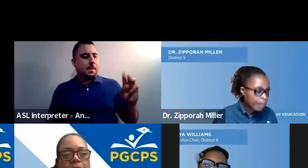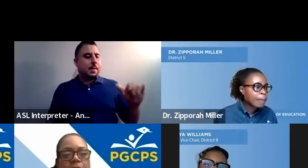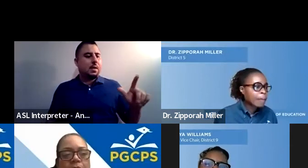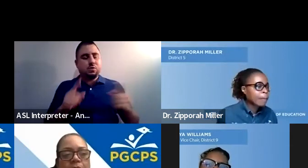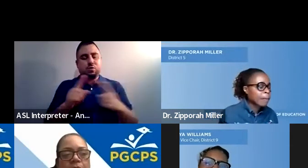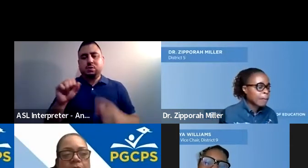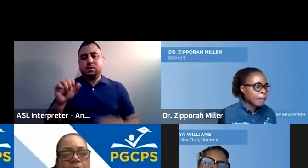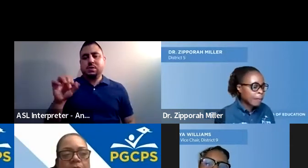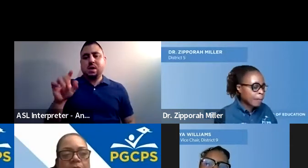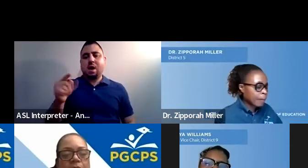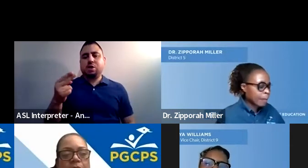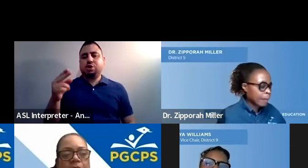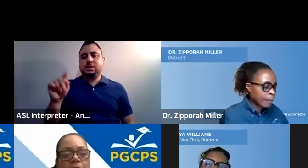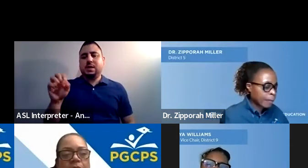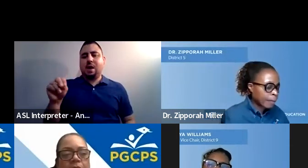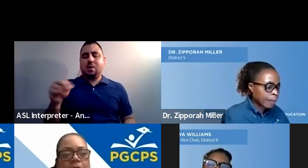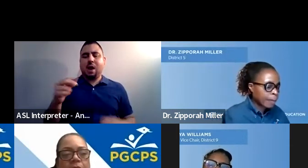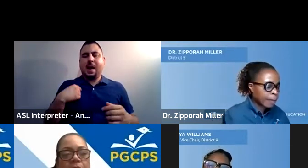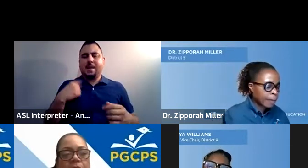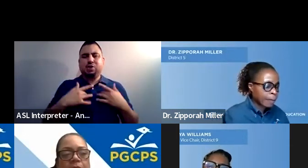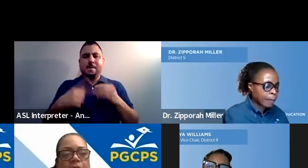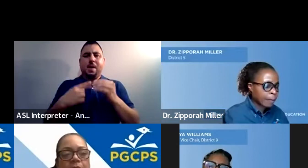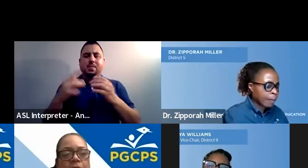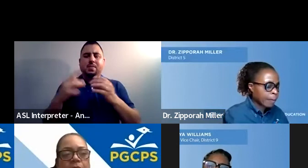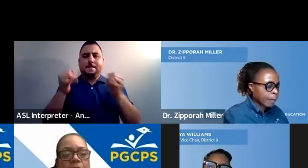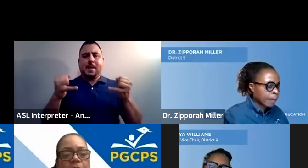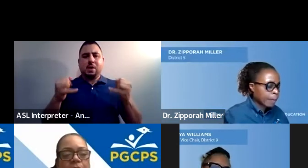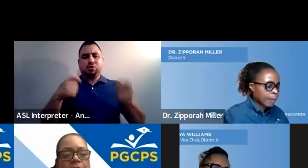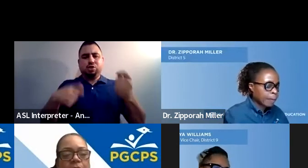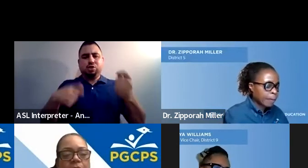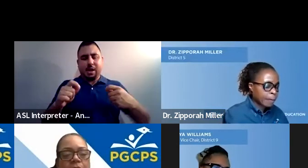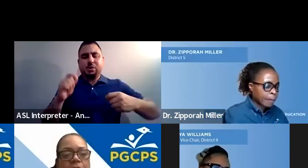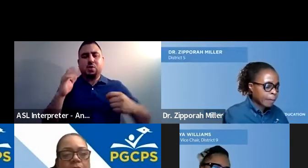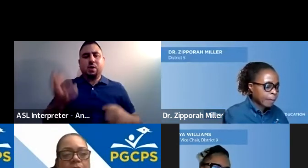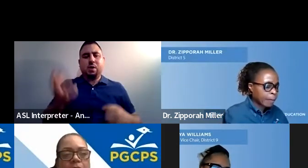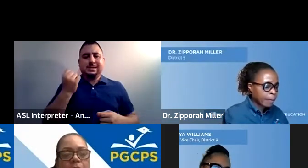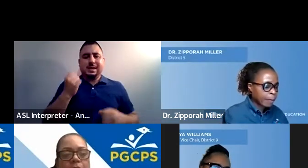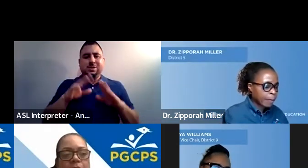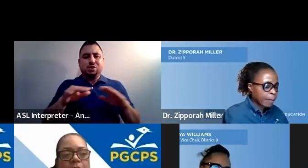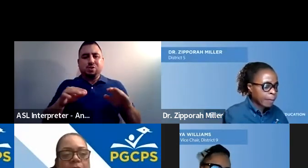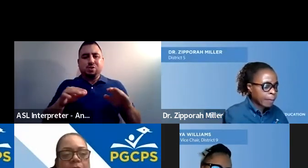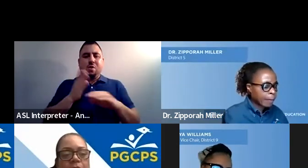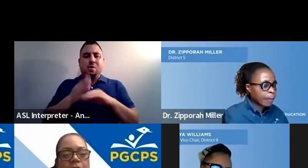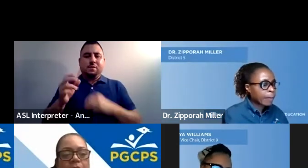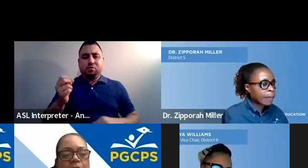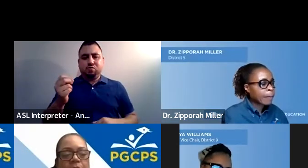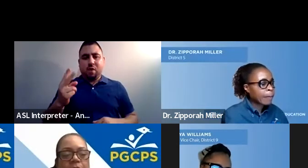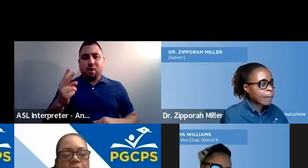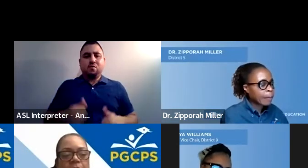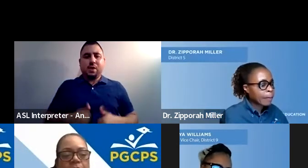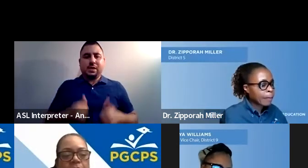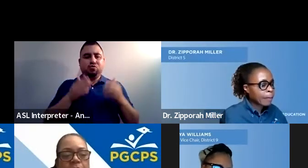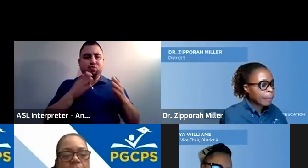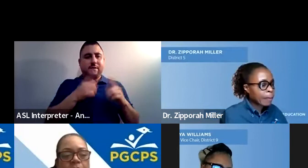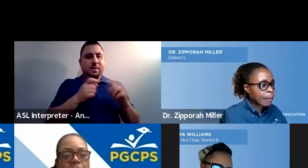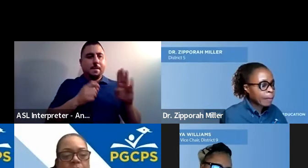also concerned with the purpose of the boundary change. This change would take children of over 12 residential streets from Bond